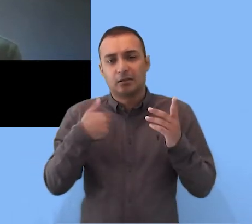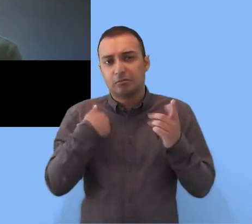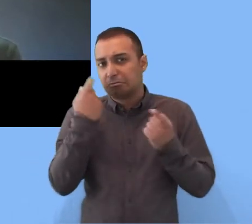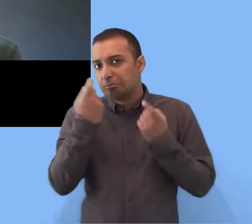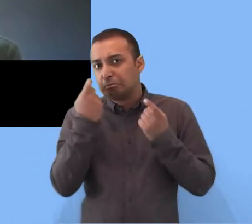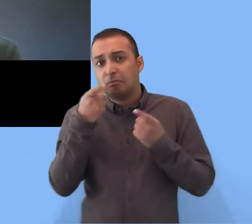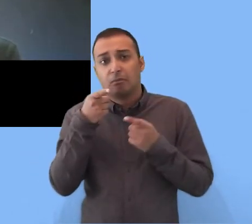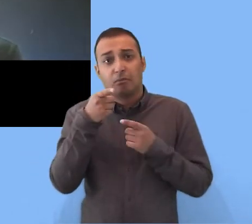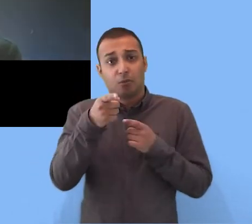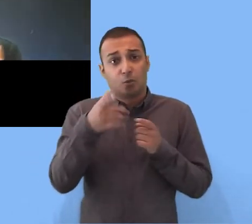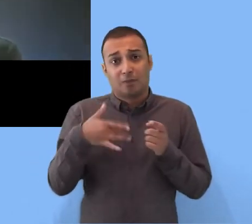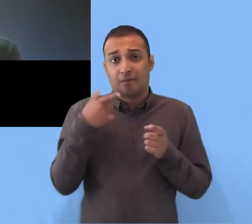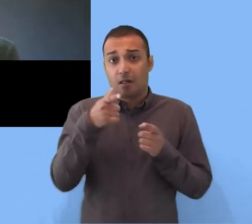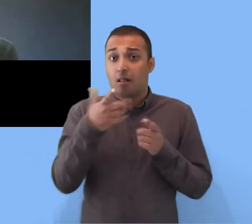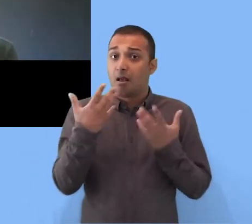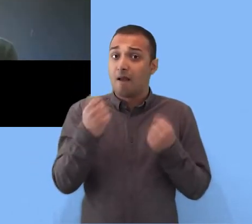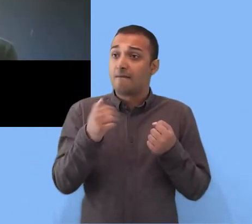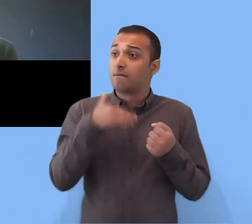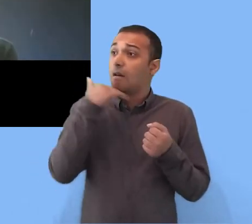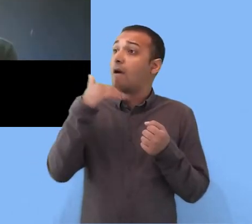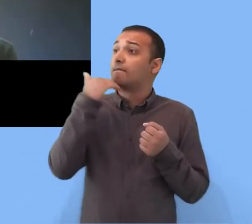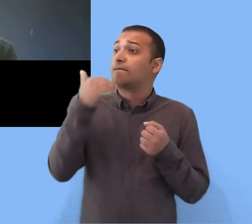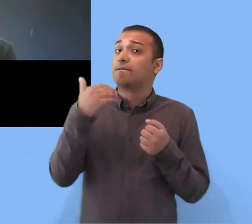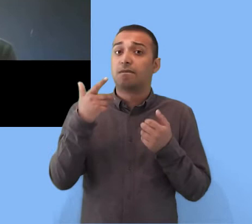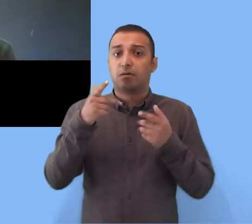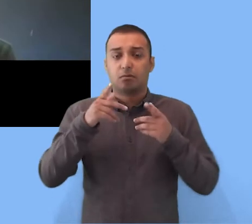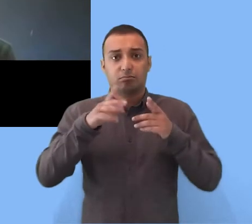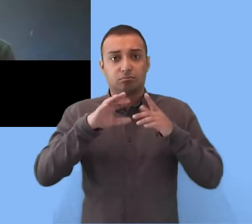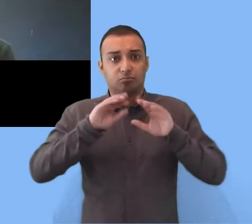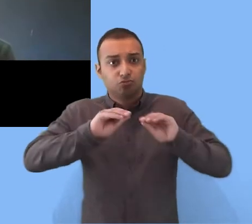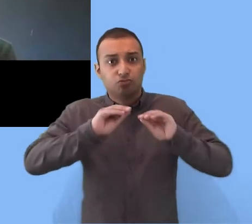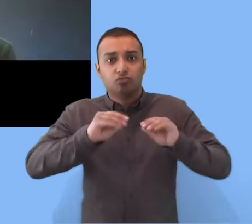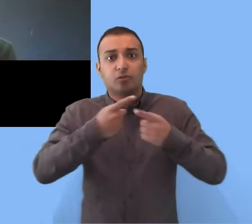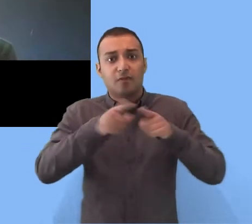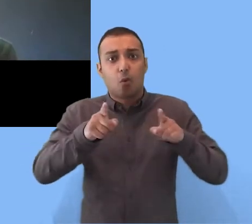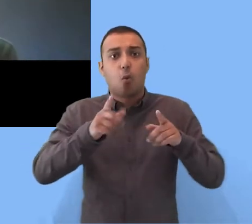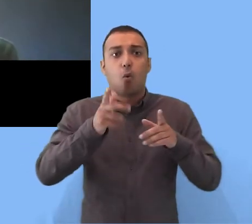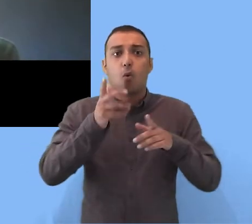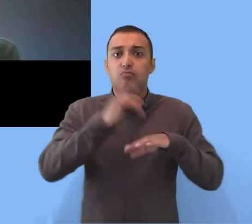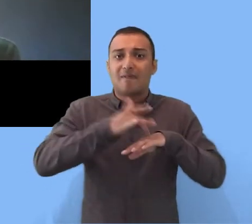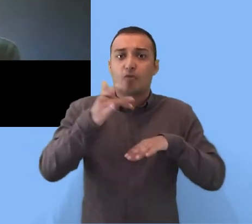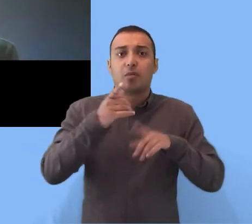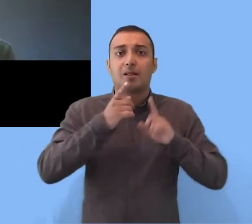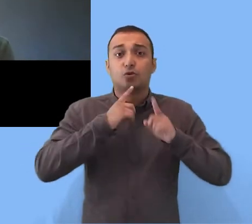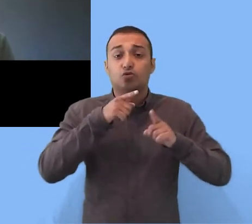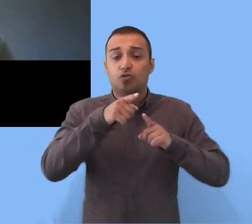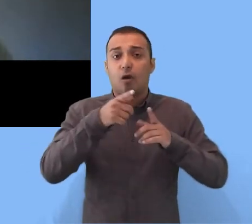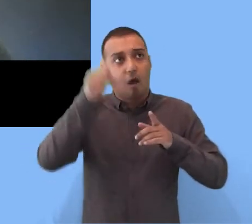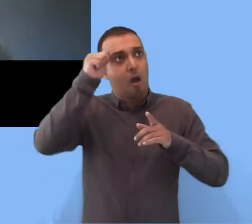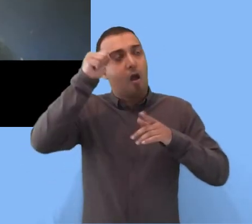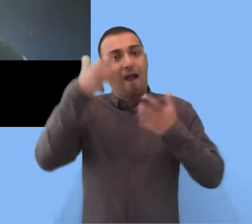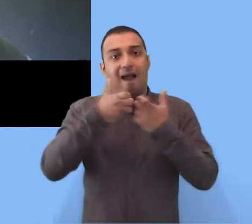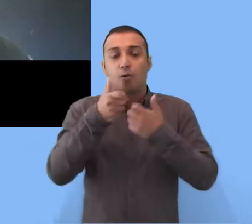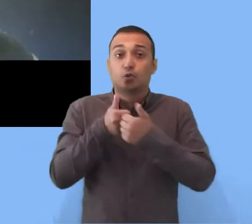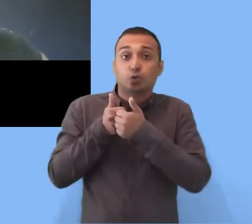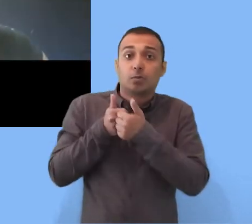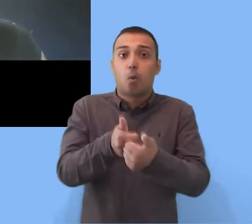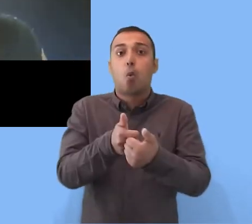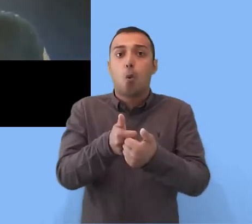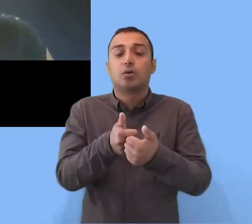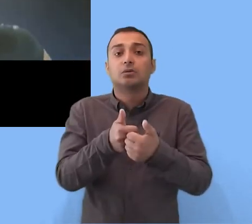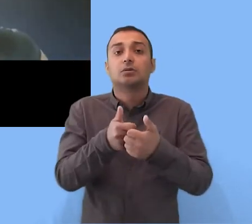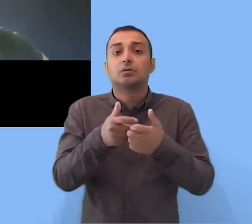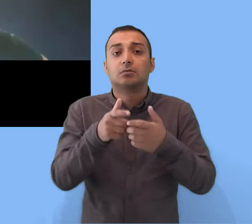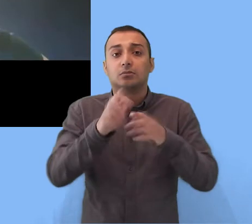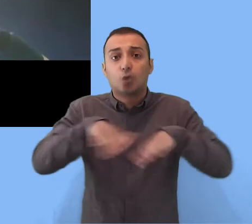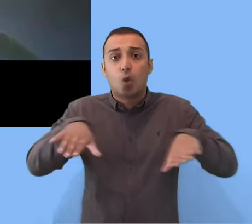training for practitioners around how to work with parents and how to support parental engagement in the early years? And if not, I guess, what can be